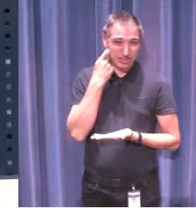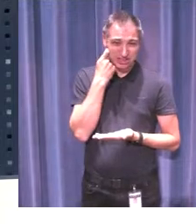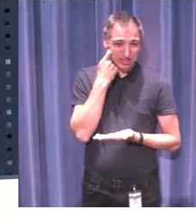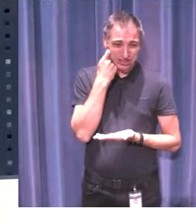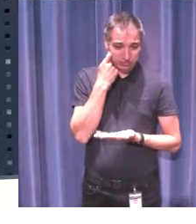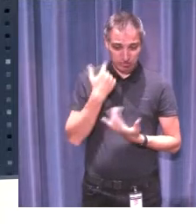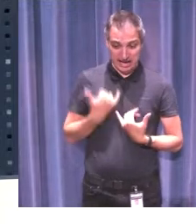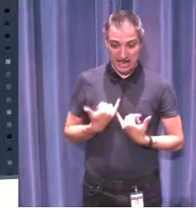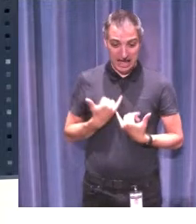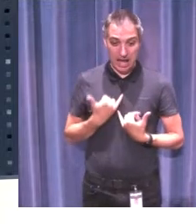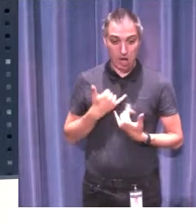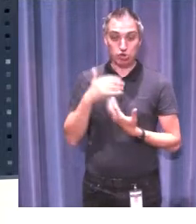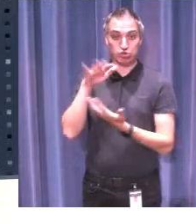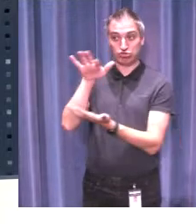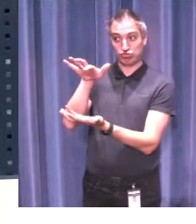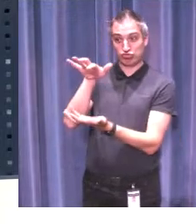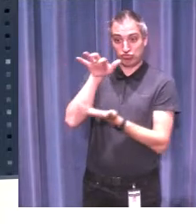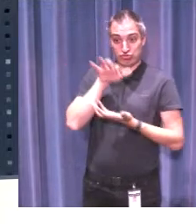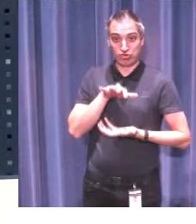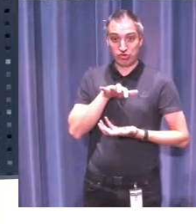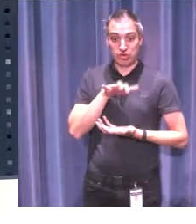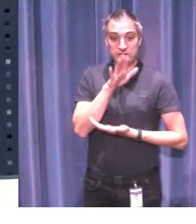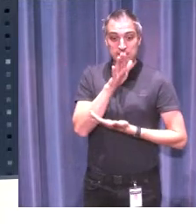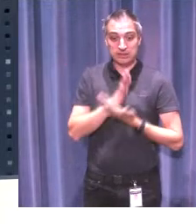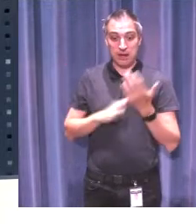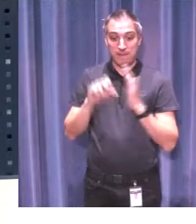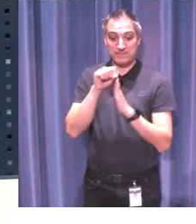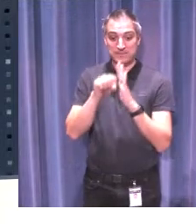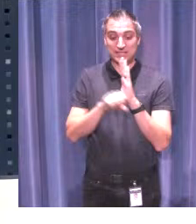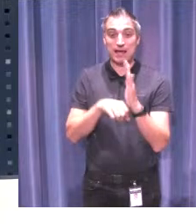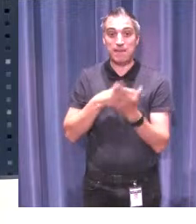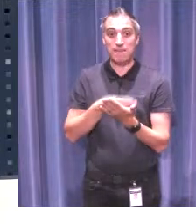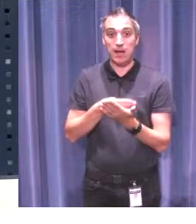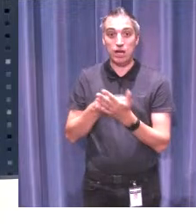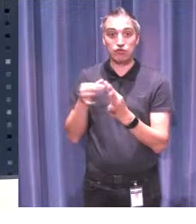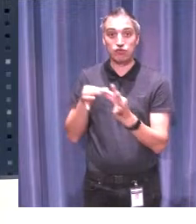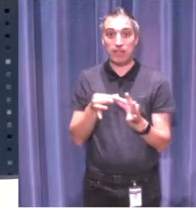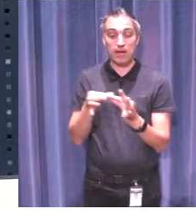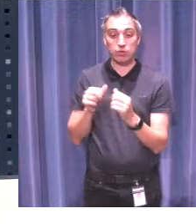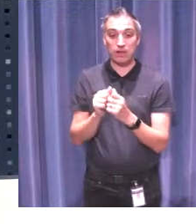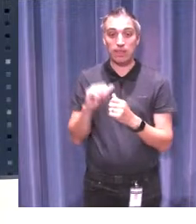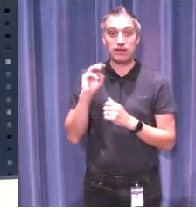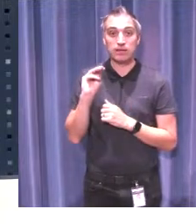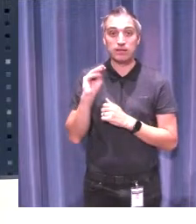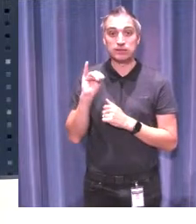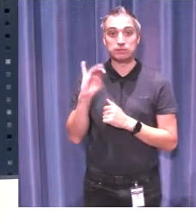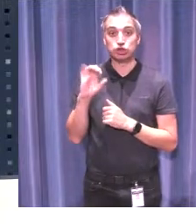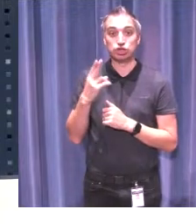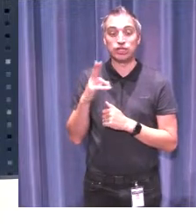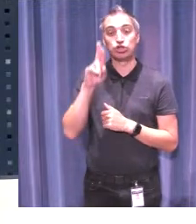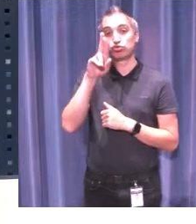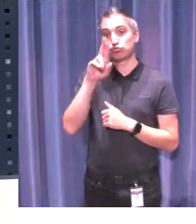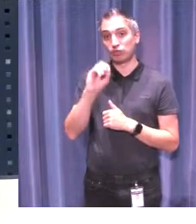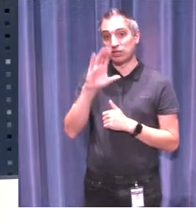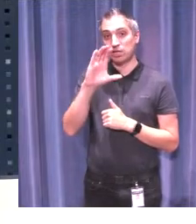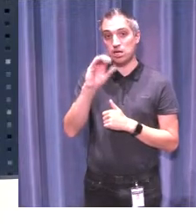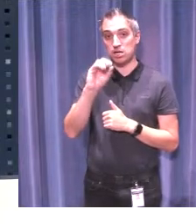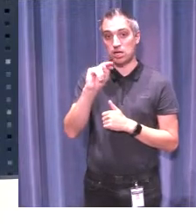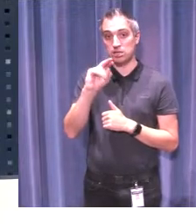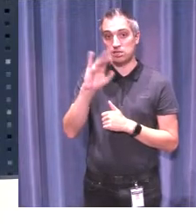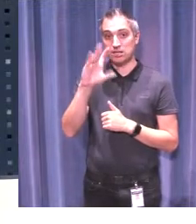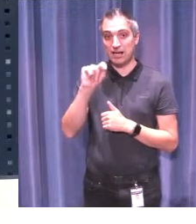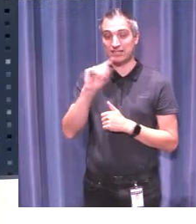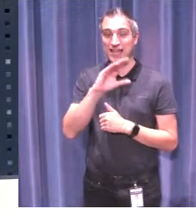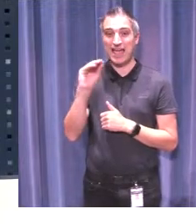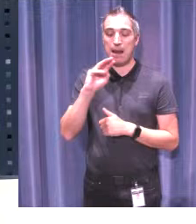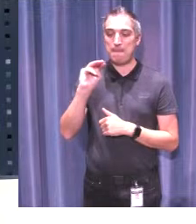are in the midst of receiving some of the state's funding related to Michigan Reconnect and obviously the